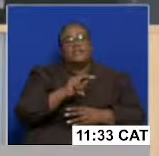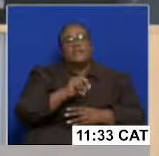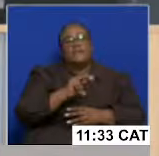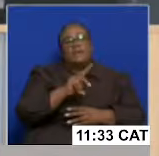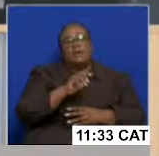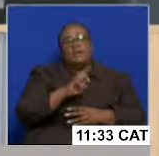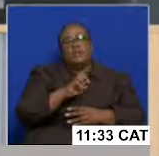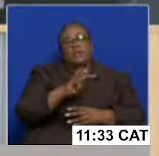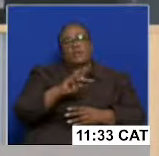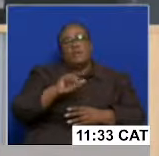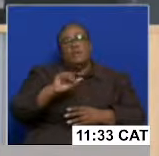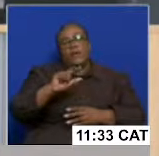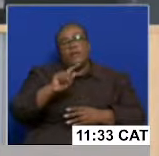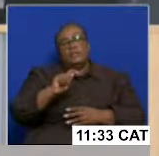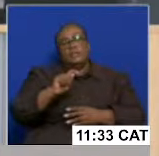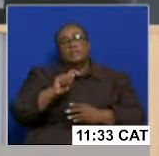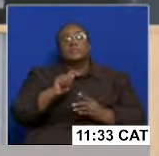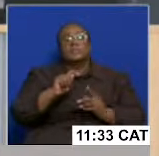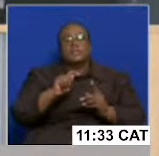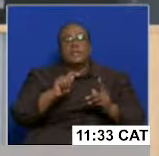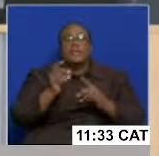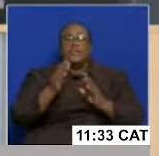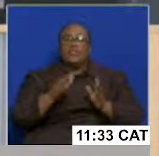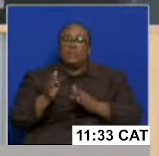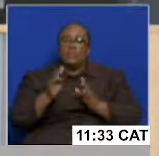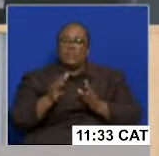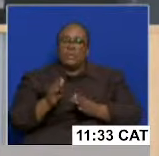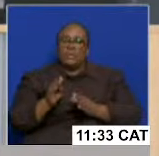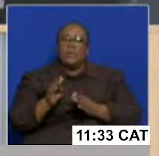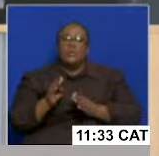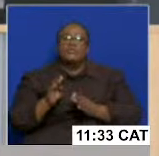believe that the amount that was agreed on was